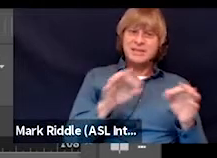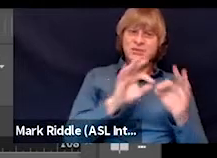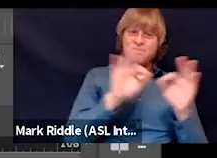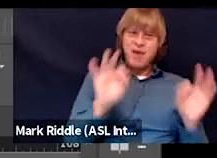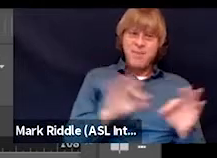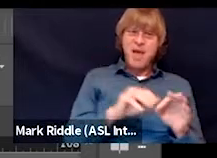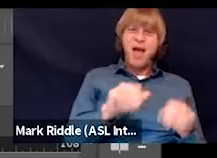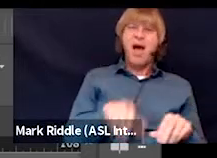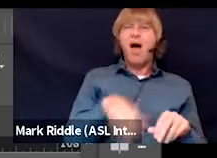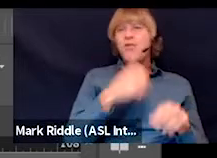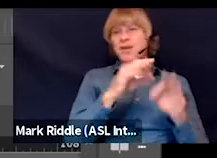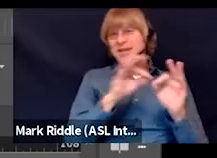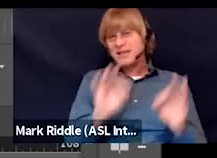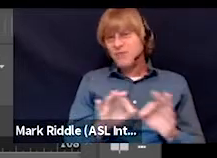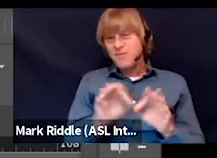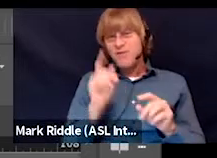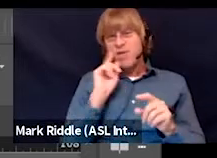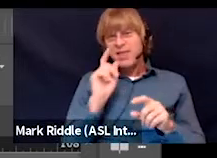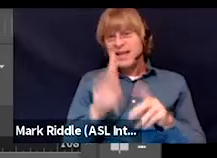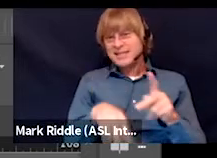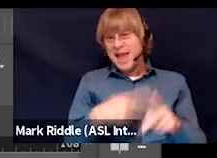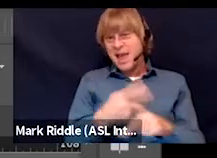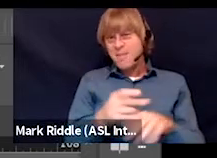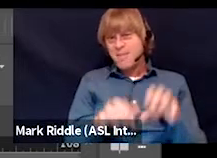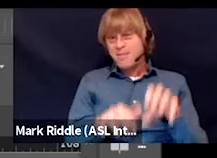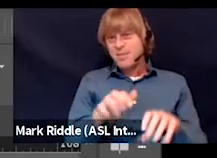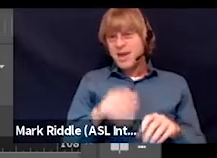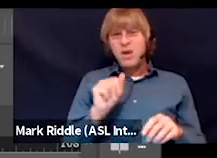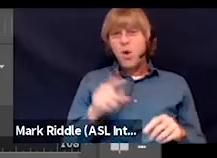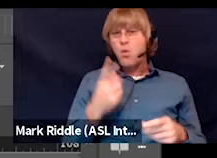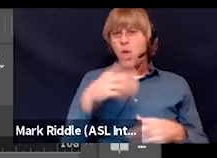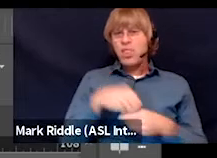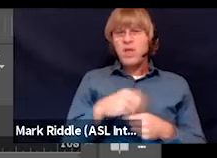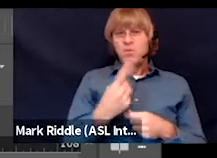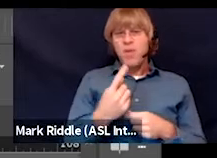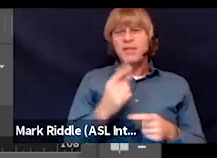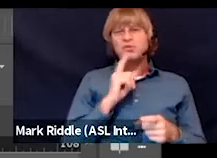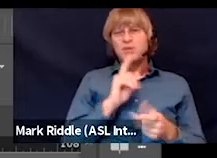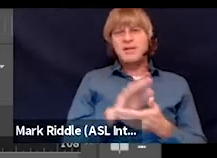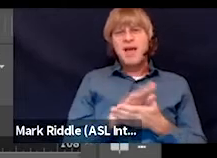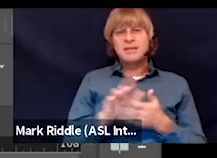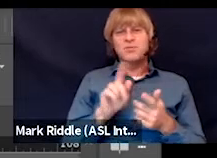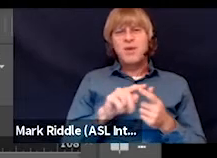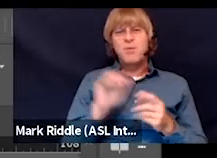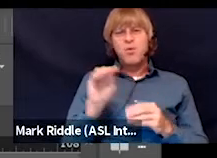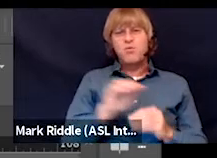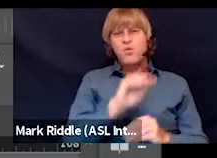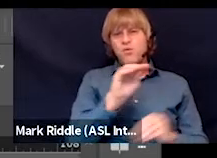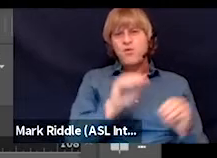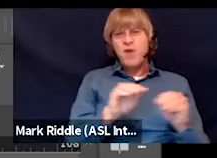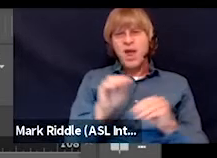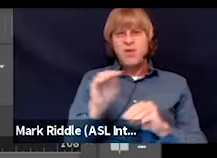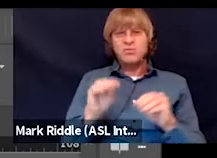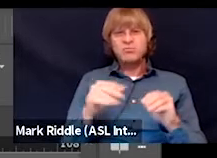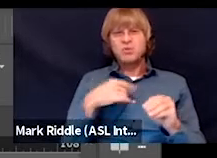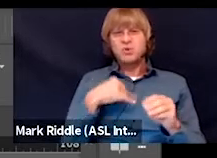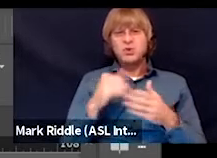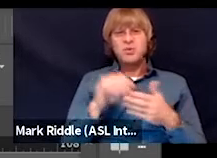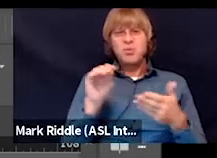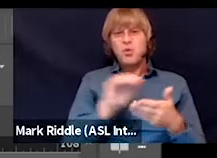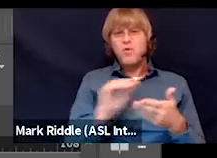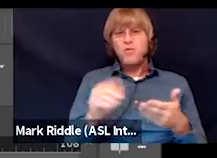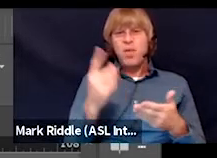another text frame for my type. It can all be one thing, which is great when I want to move things around. I'm just moving one